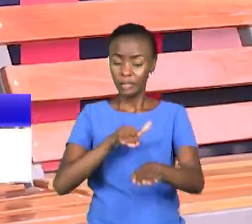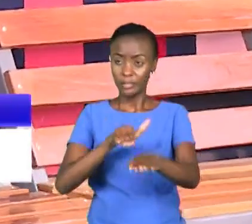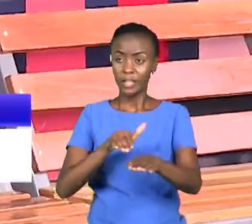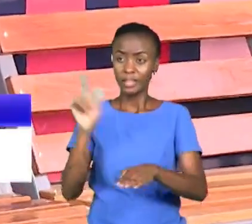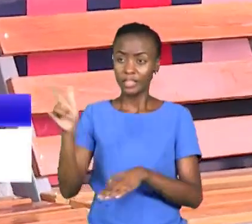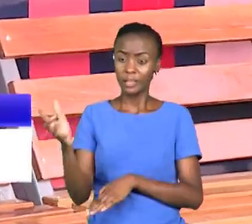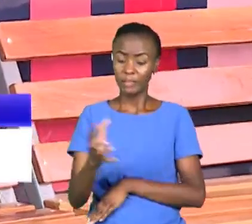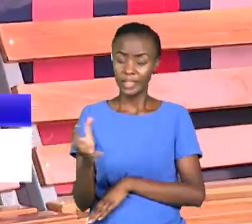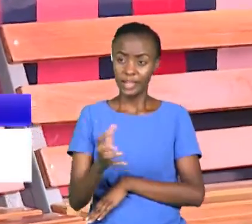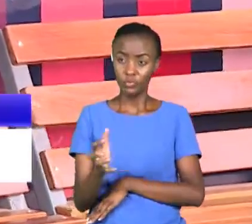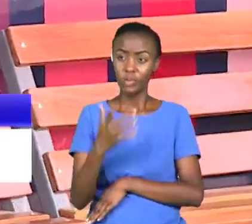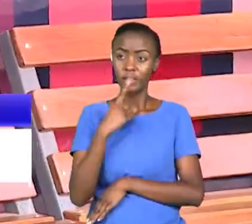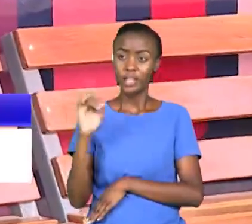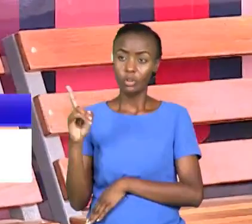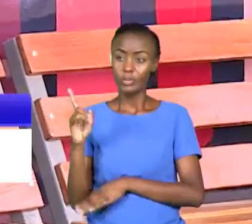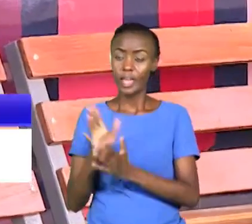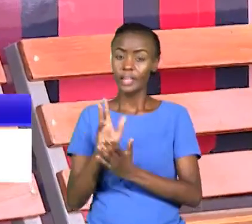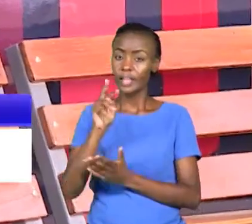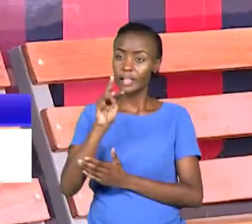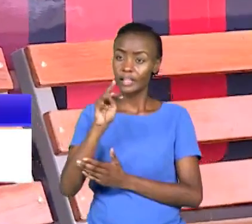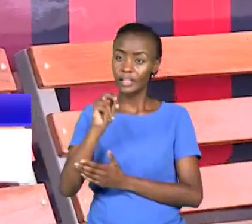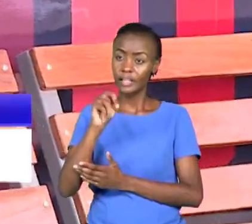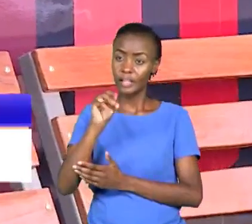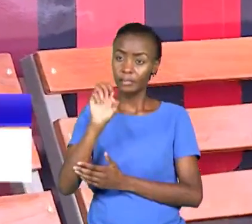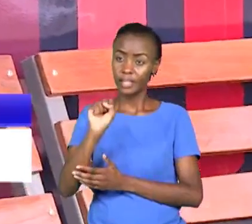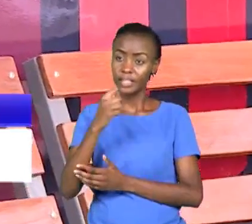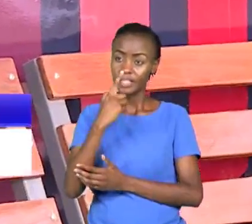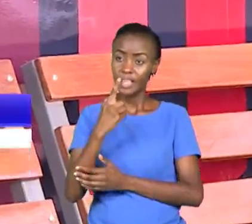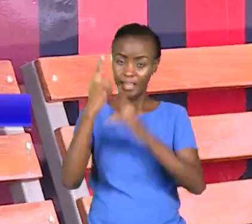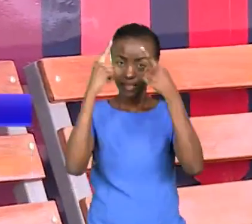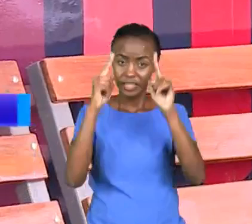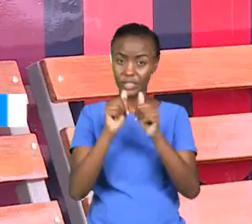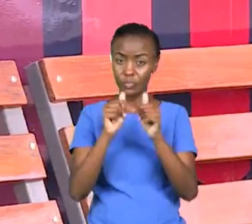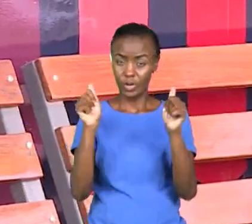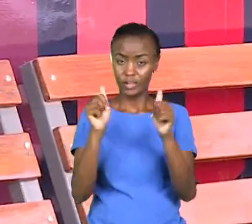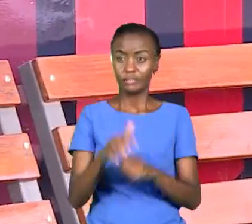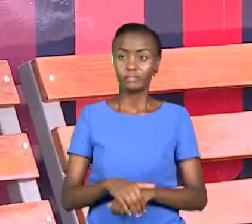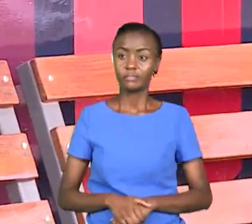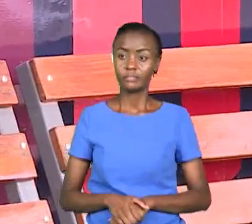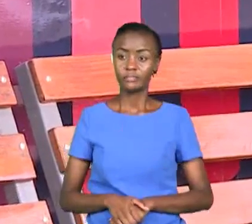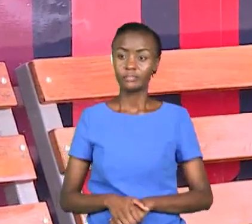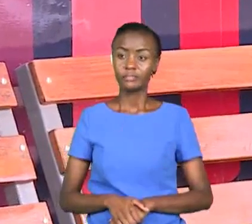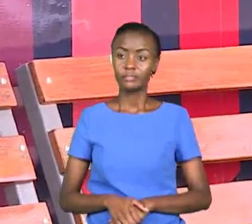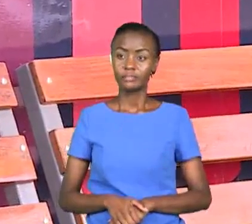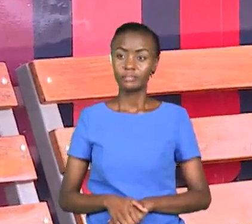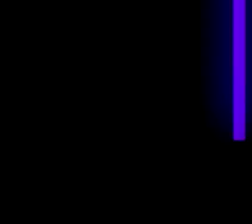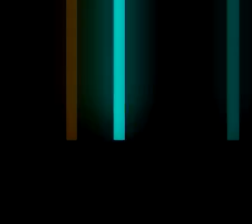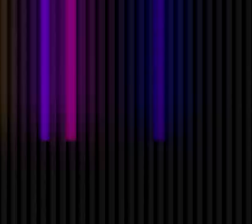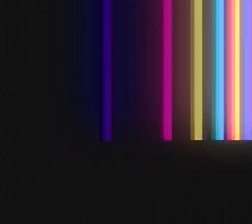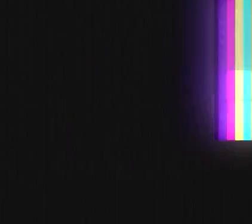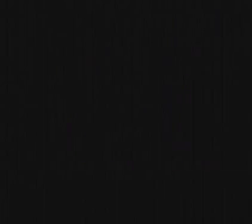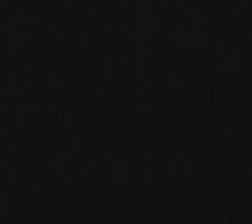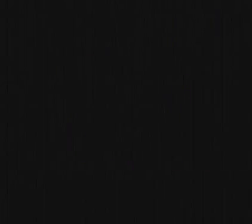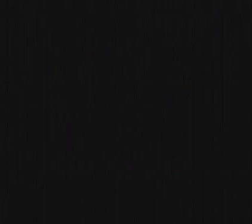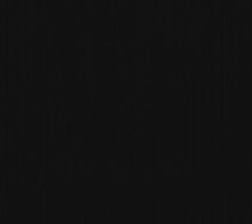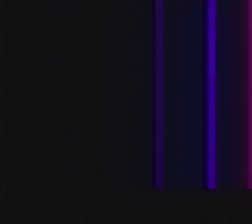Matatu sector and Nairobi Metropolitan Service, saying it is a success. Robert Omar, Switch TV in Nairobi.